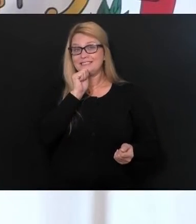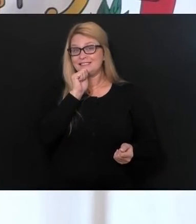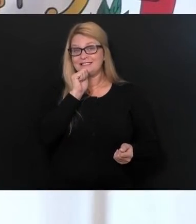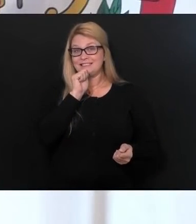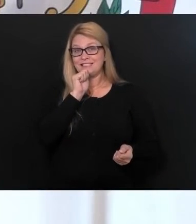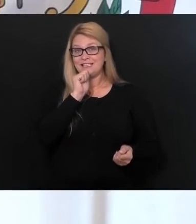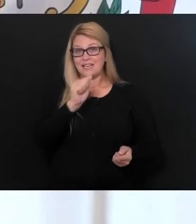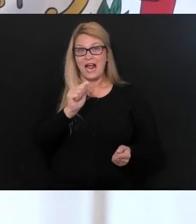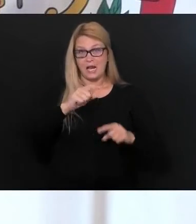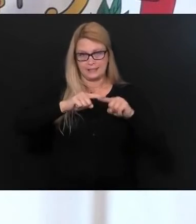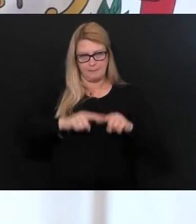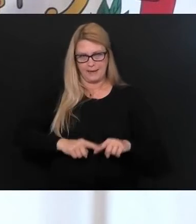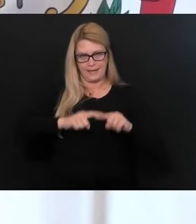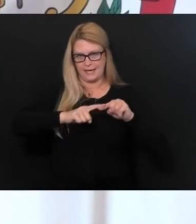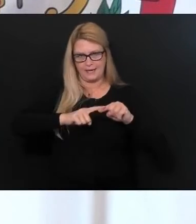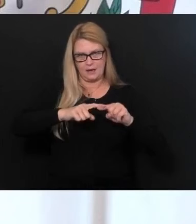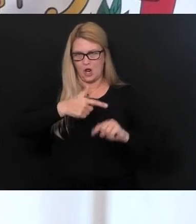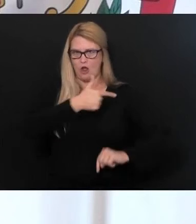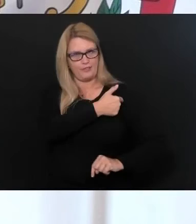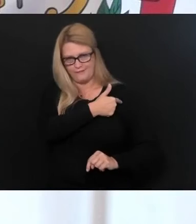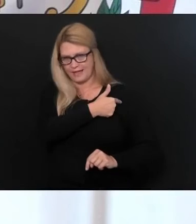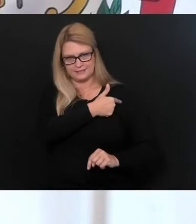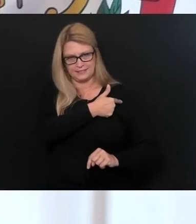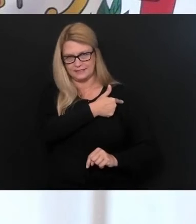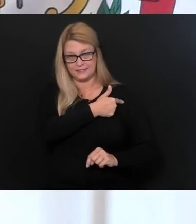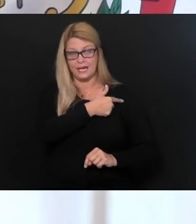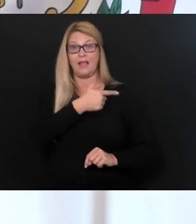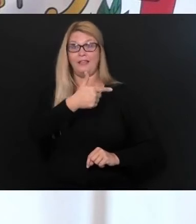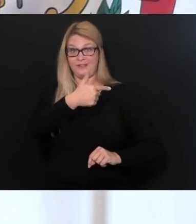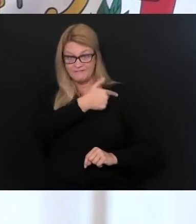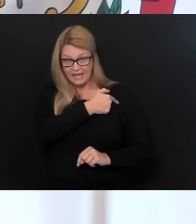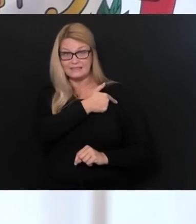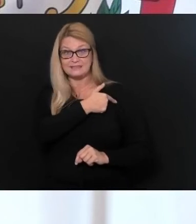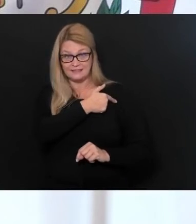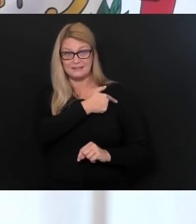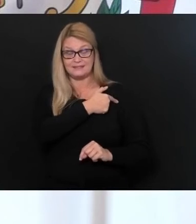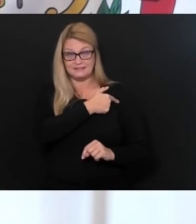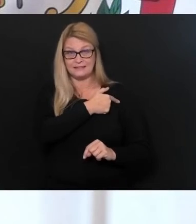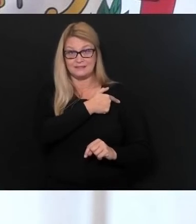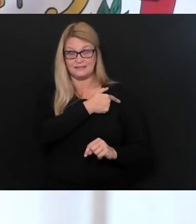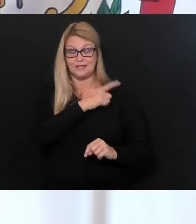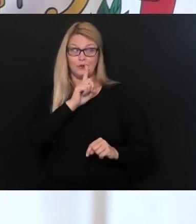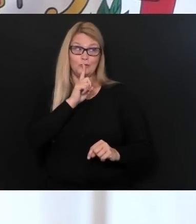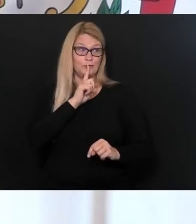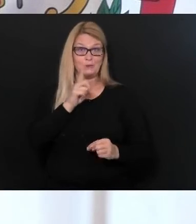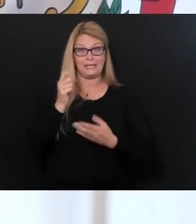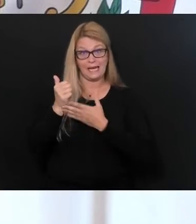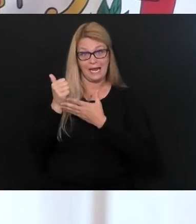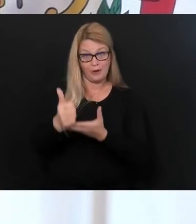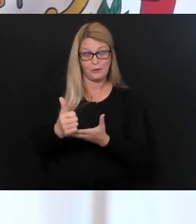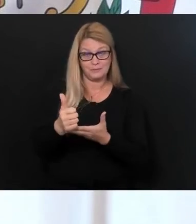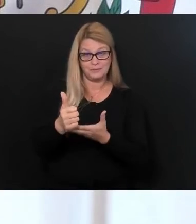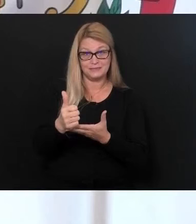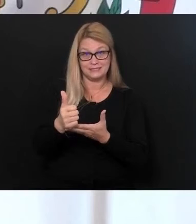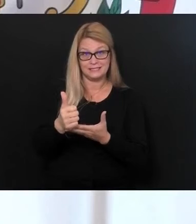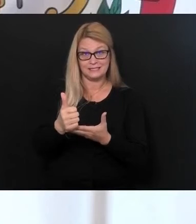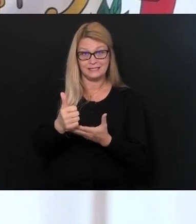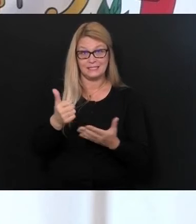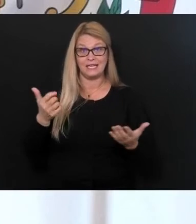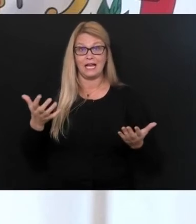on the vaccine. The vaccine surely is the elephant in the